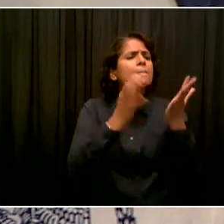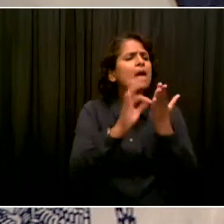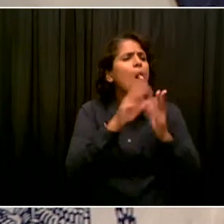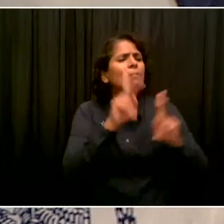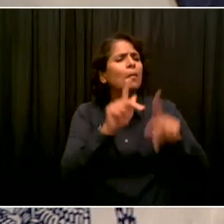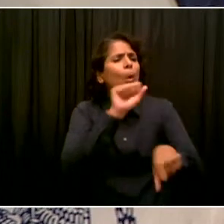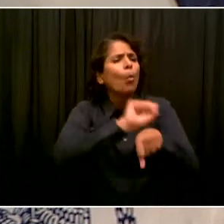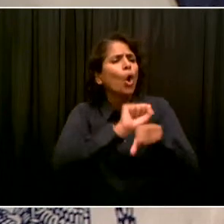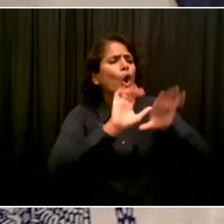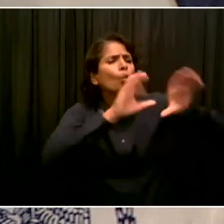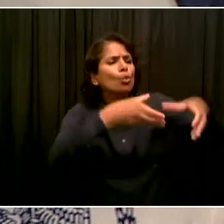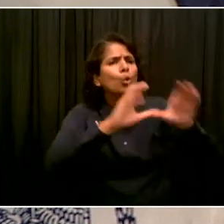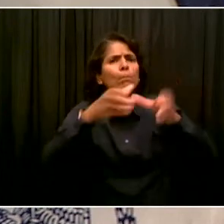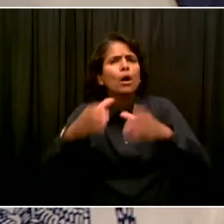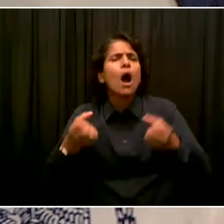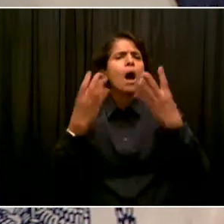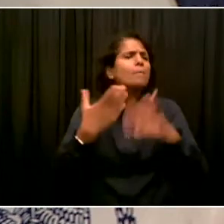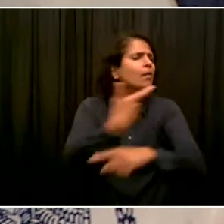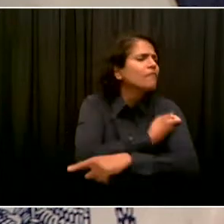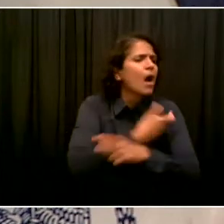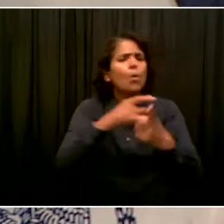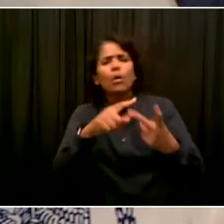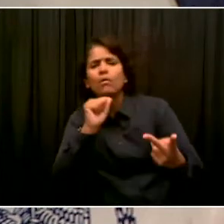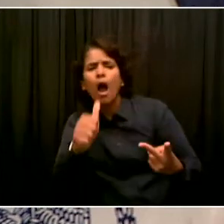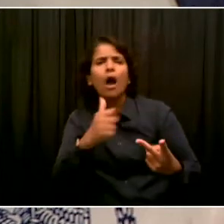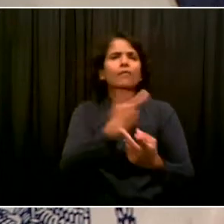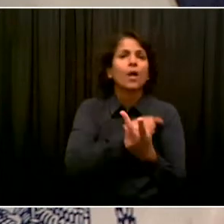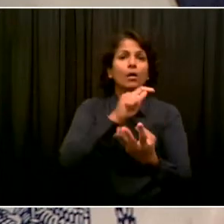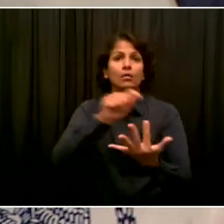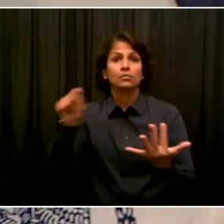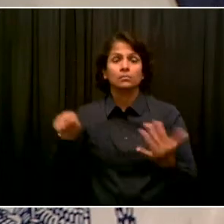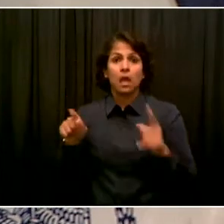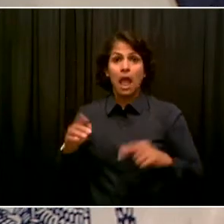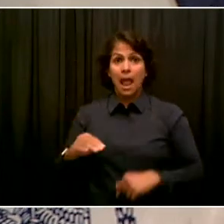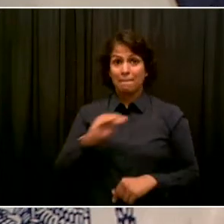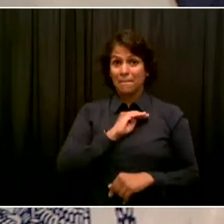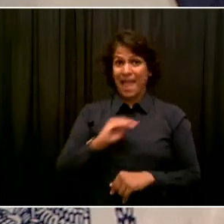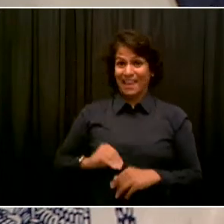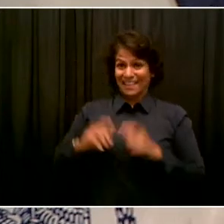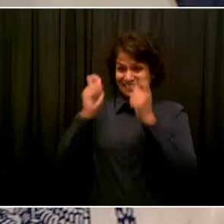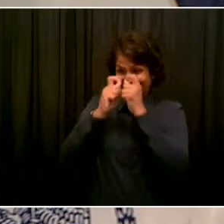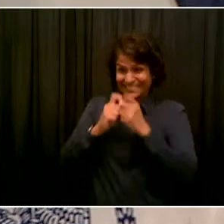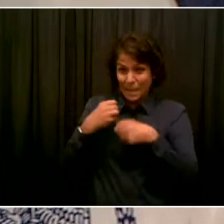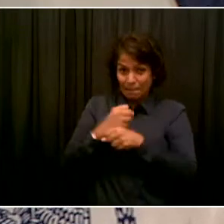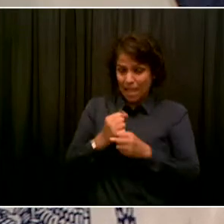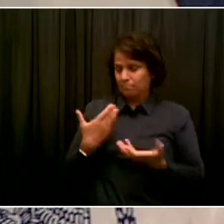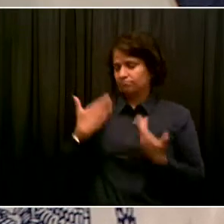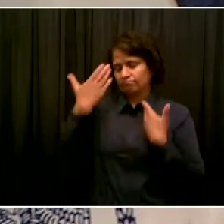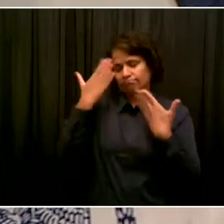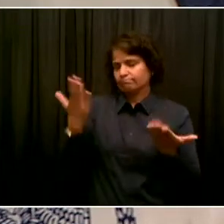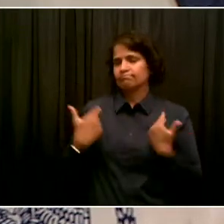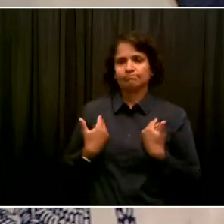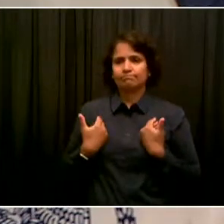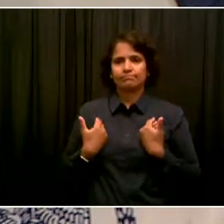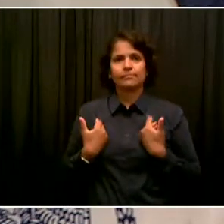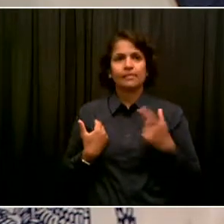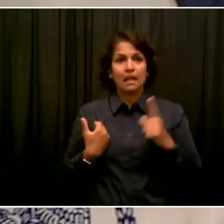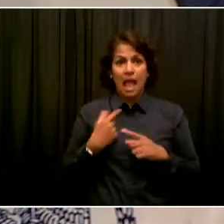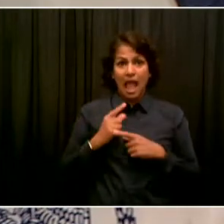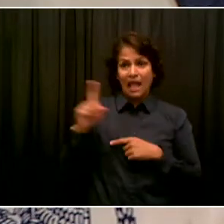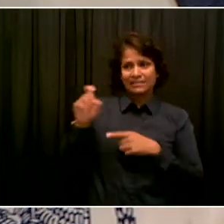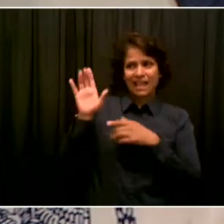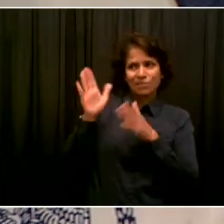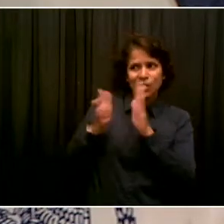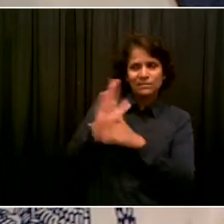go over what he knows. I know there was a very, very extensive outreach effort over the course of a month, including, obviously, anyone who asked